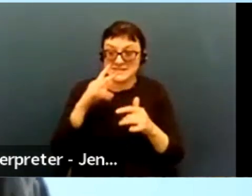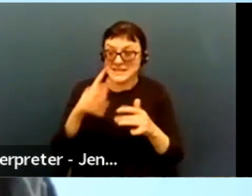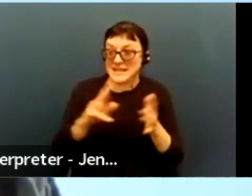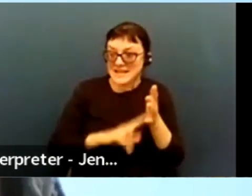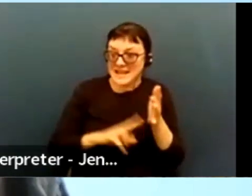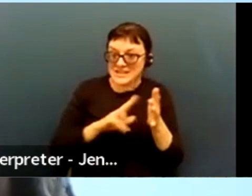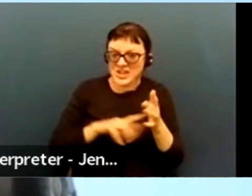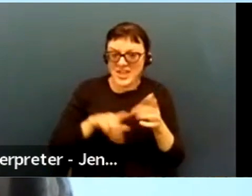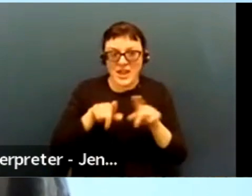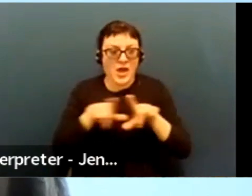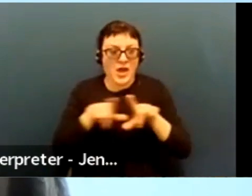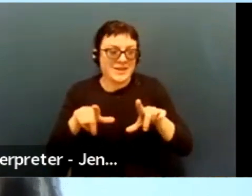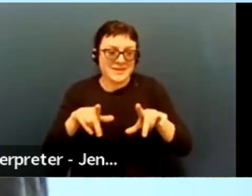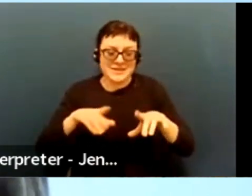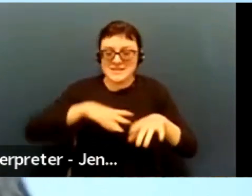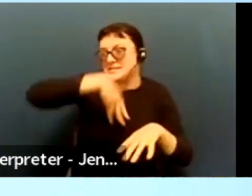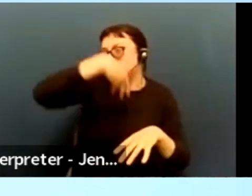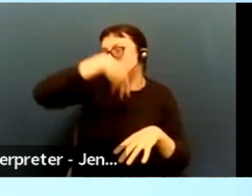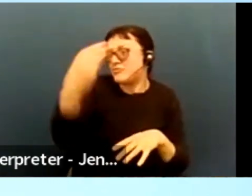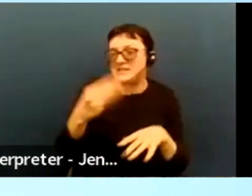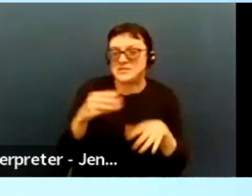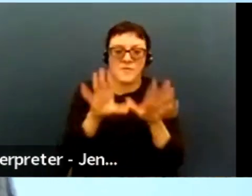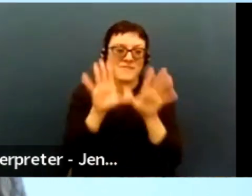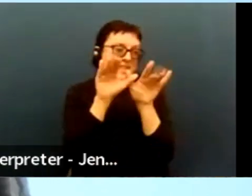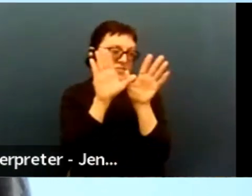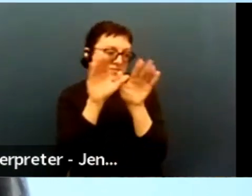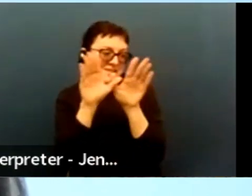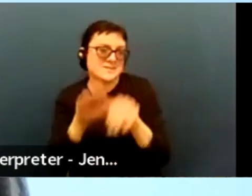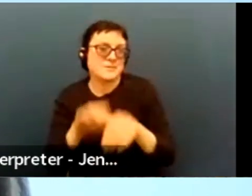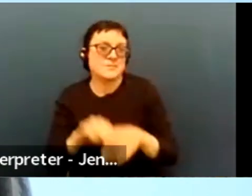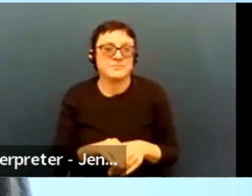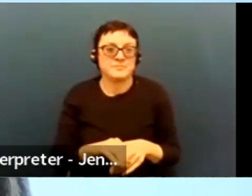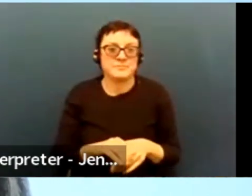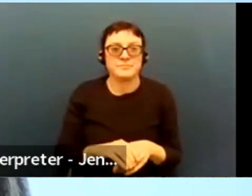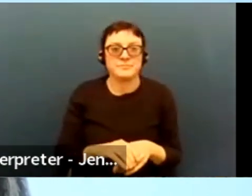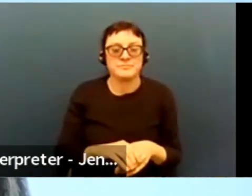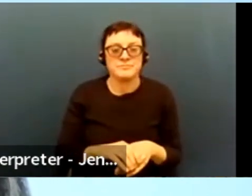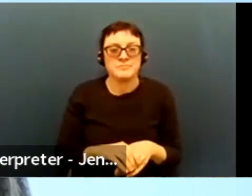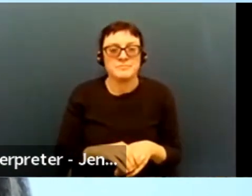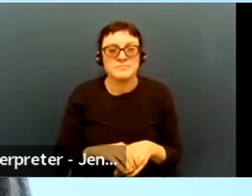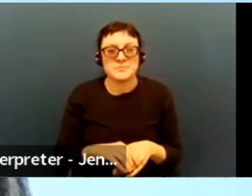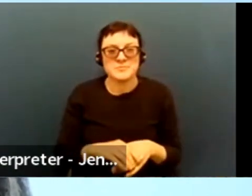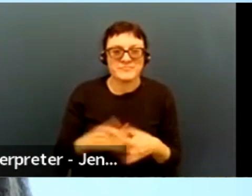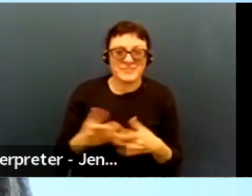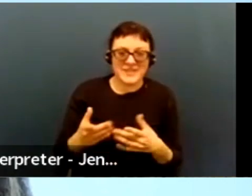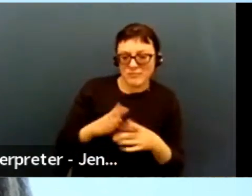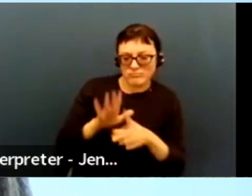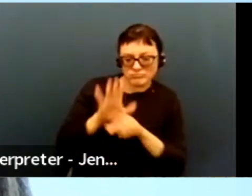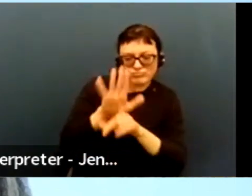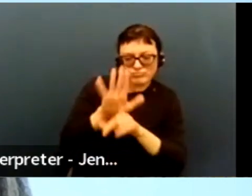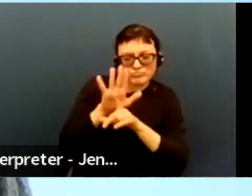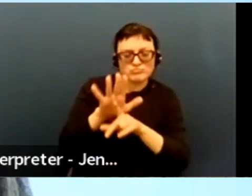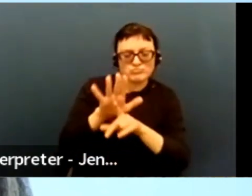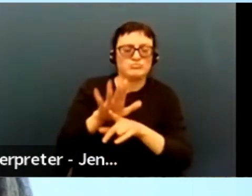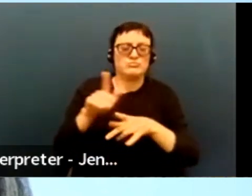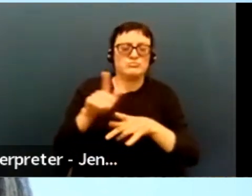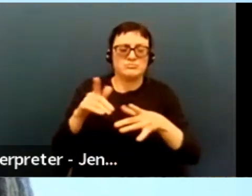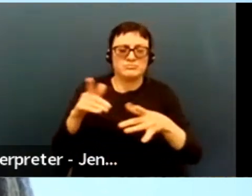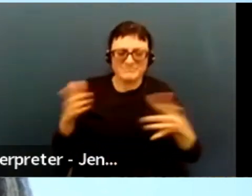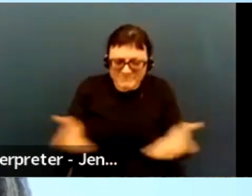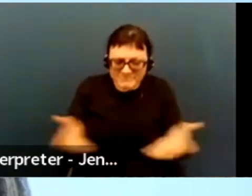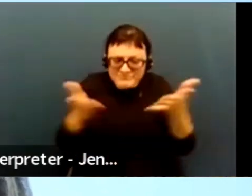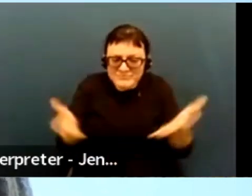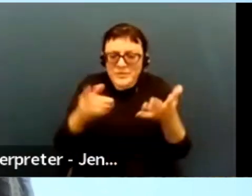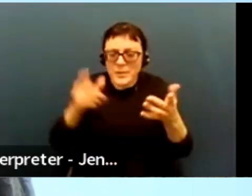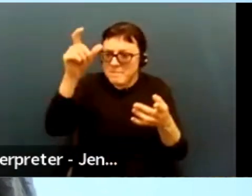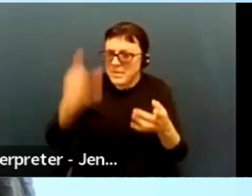arrangements, like arranged marriages, for instance. It pushes them into a place where you're going with what you feel, not what you've been told to